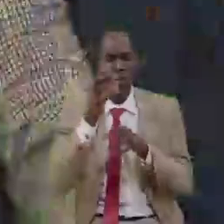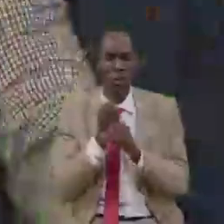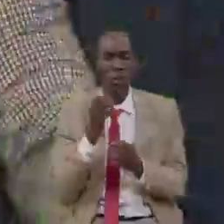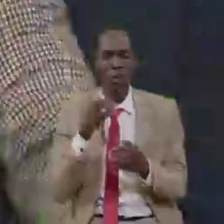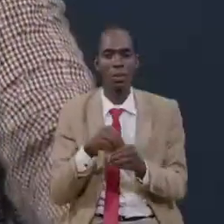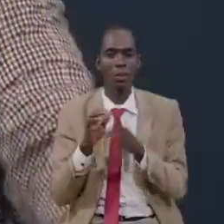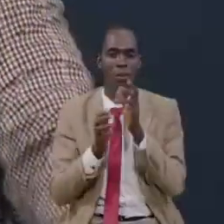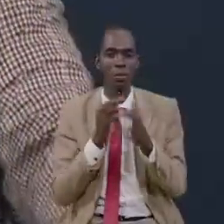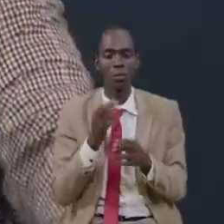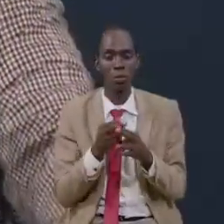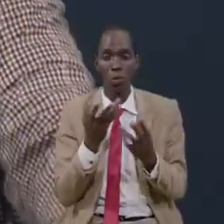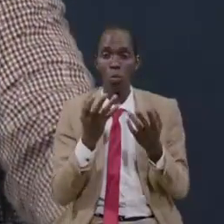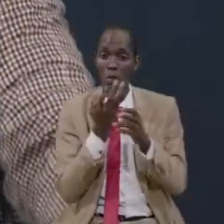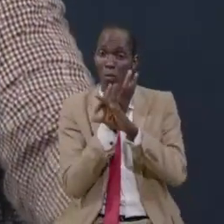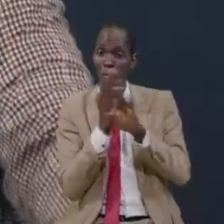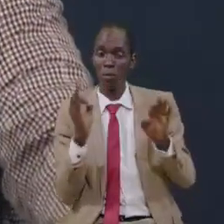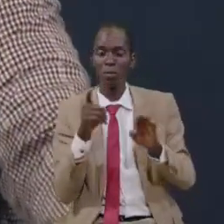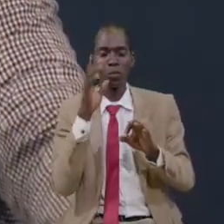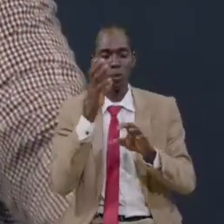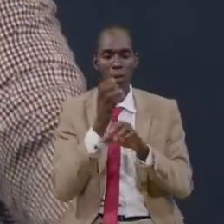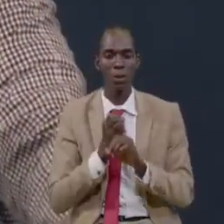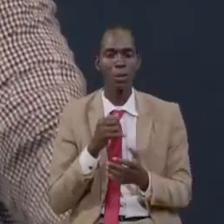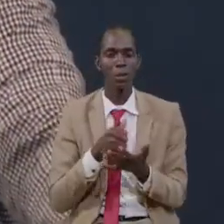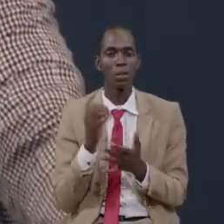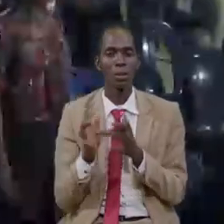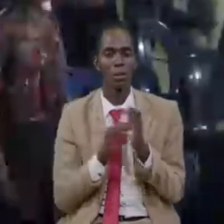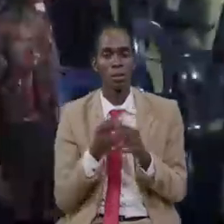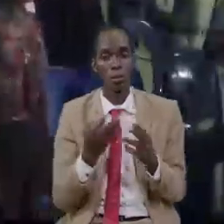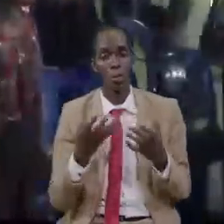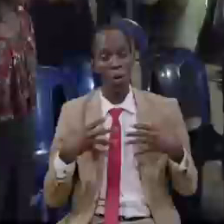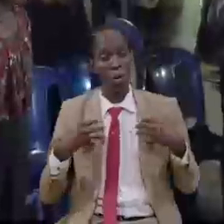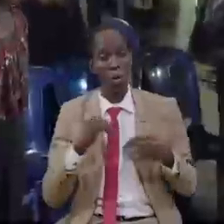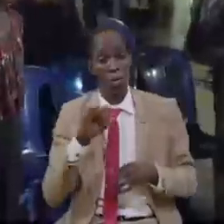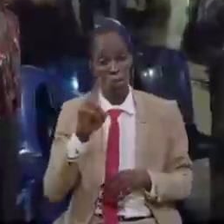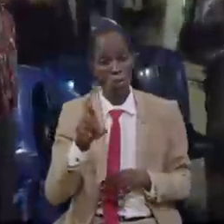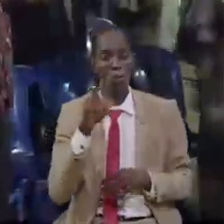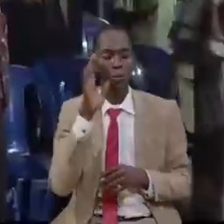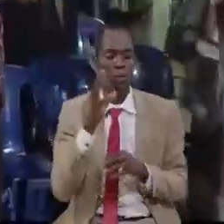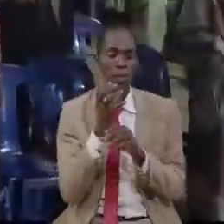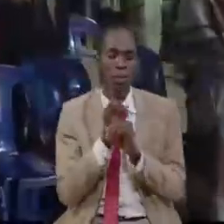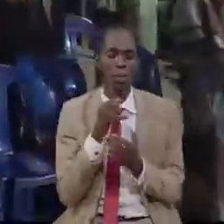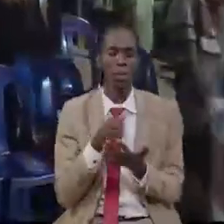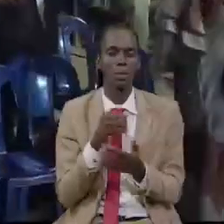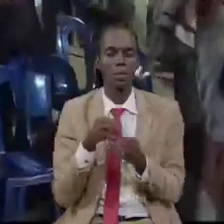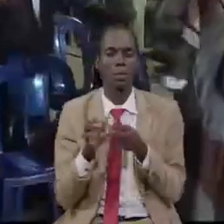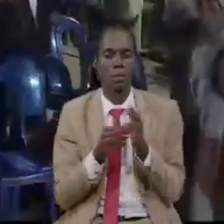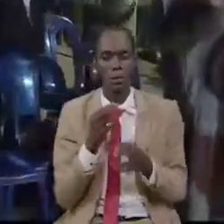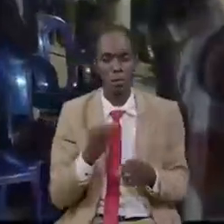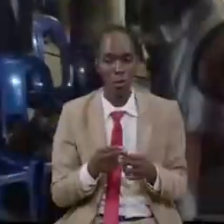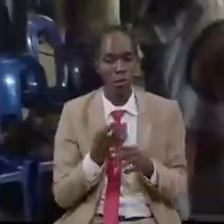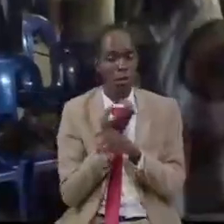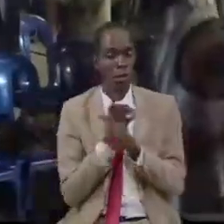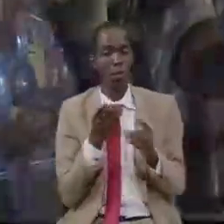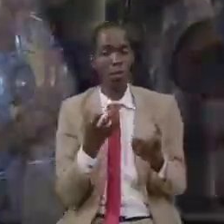Freedom, you will get. Healing, you will get. Deliverance, you will